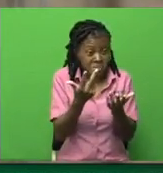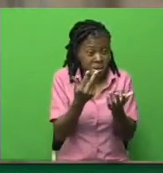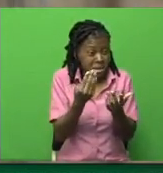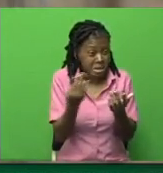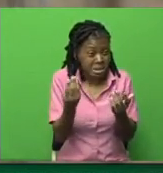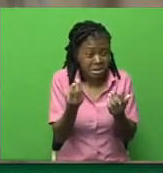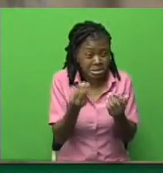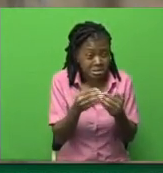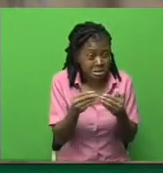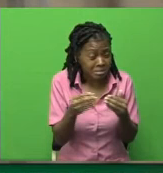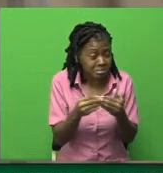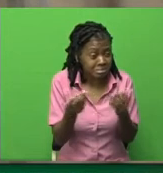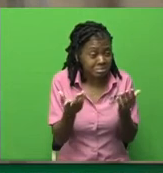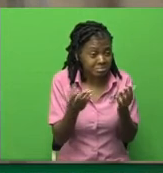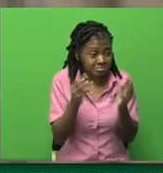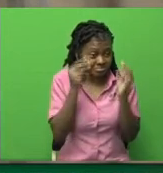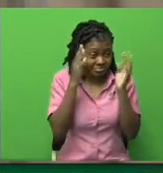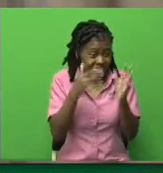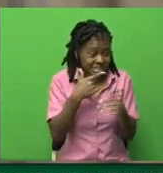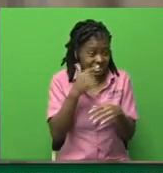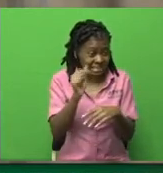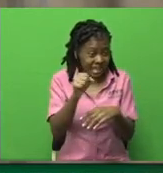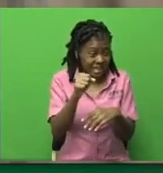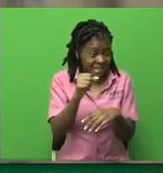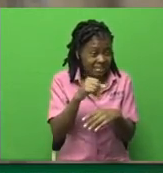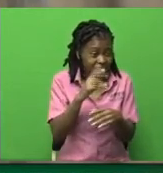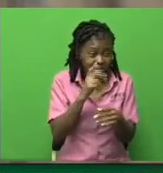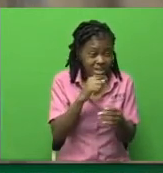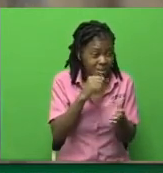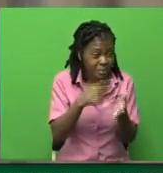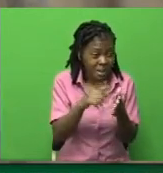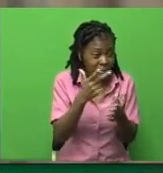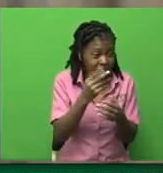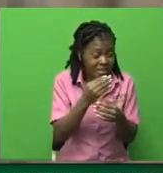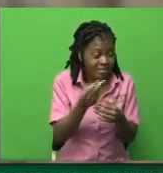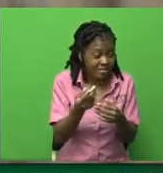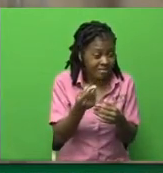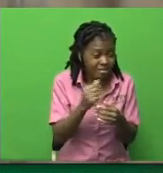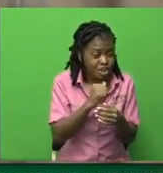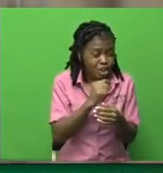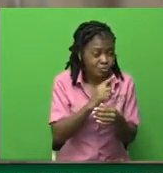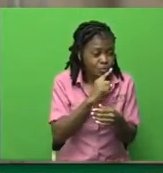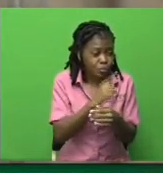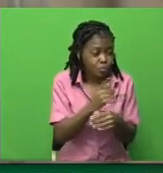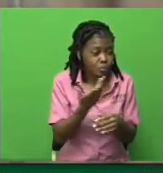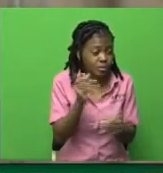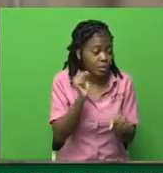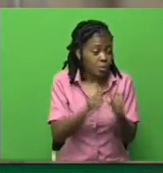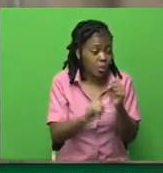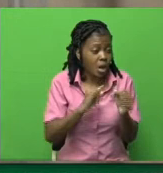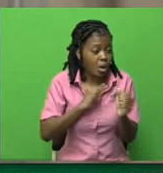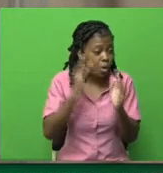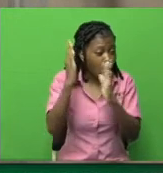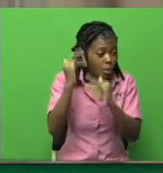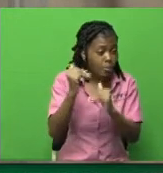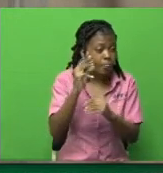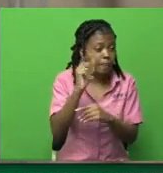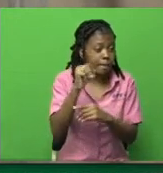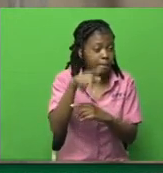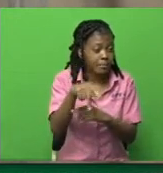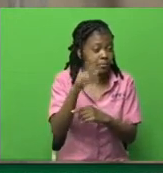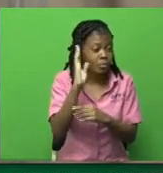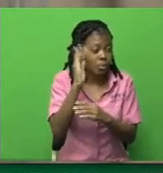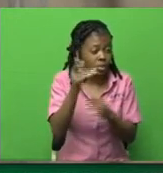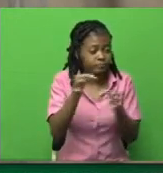administer scribes happened under the people's partnership so therefore Mr Deputy speaker I'm hoping the member would spend